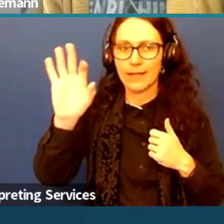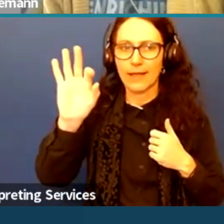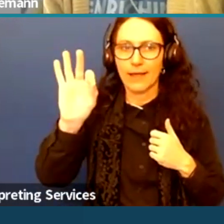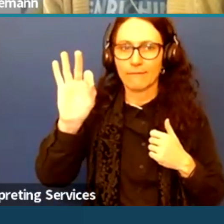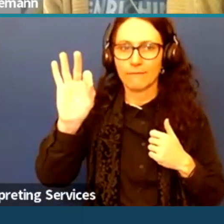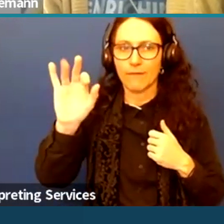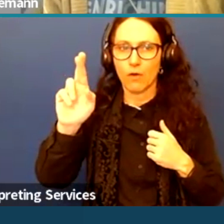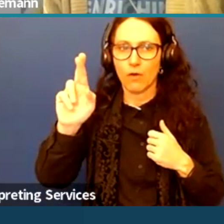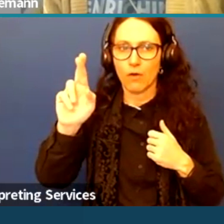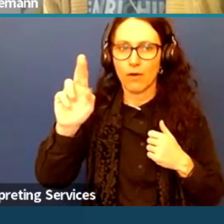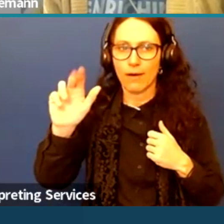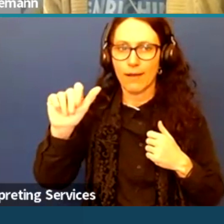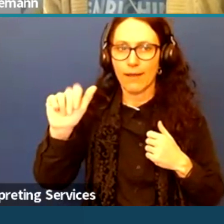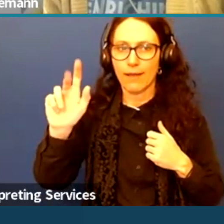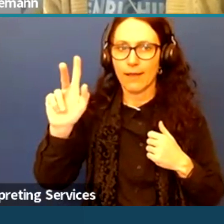FRAKE